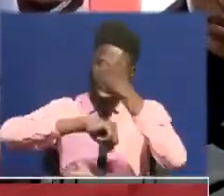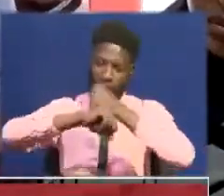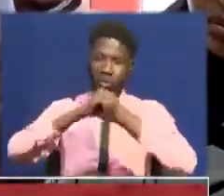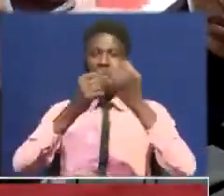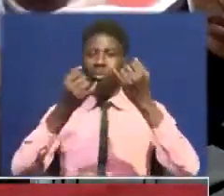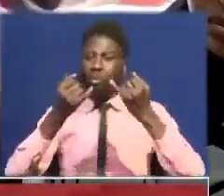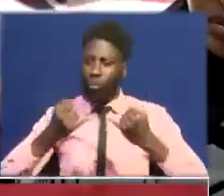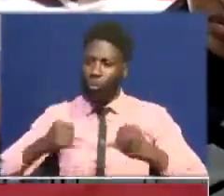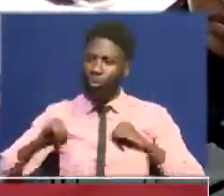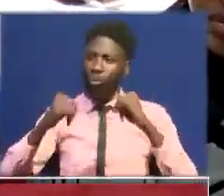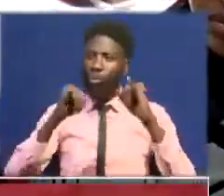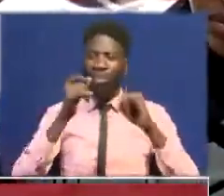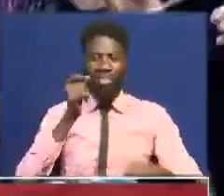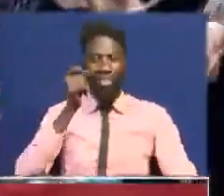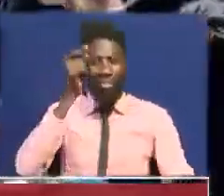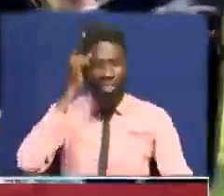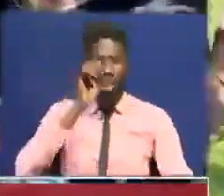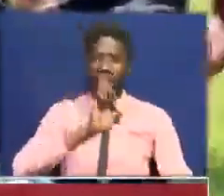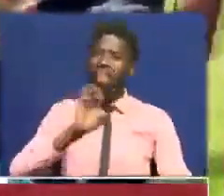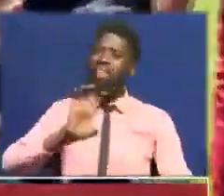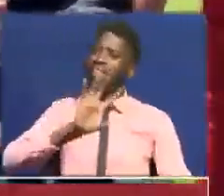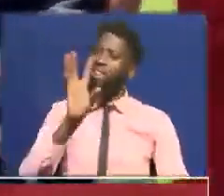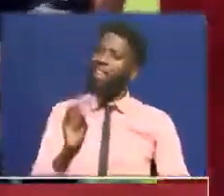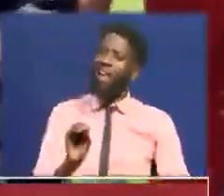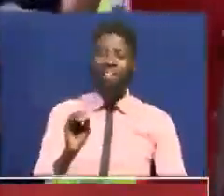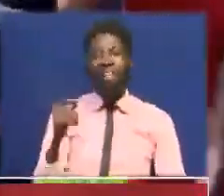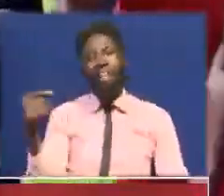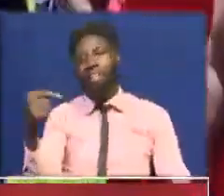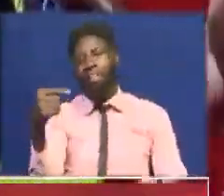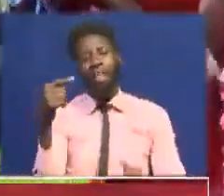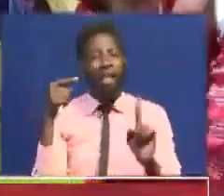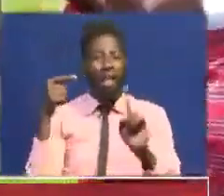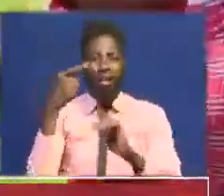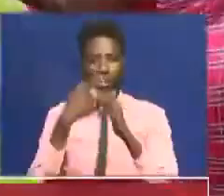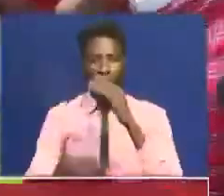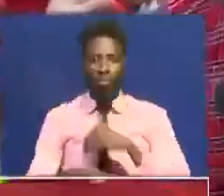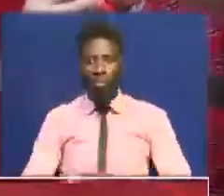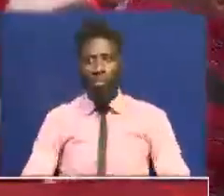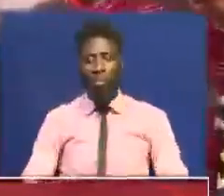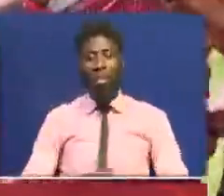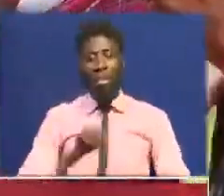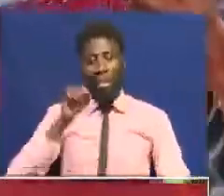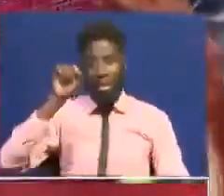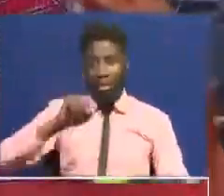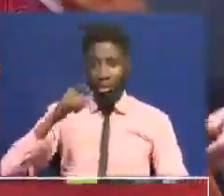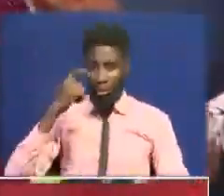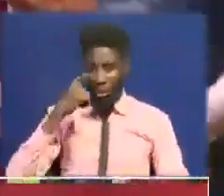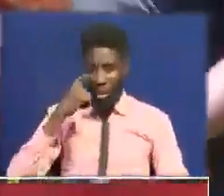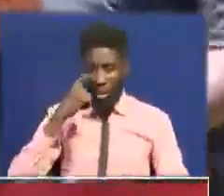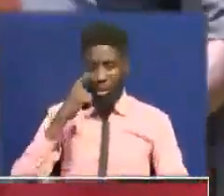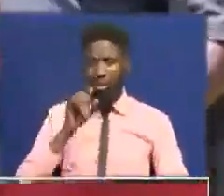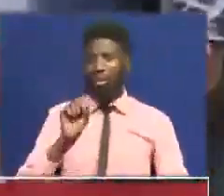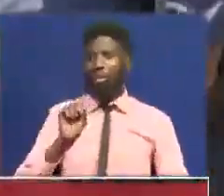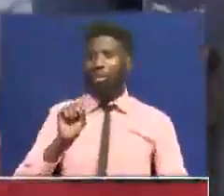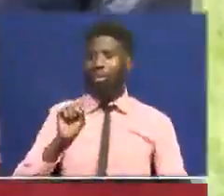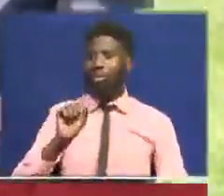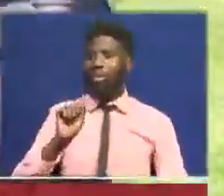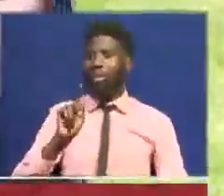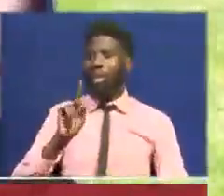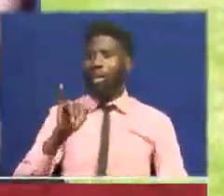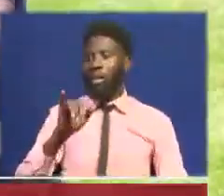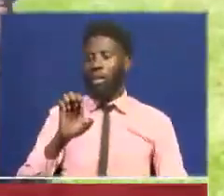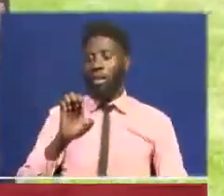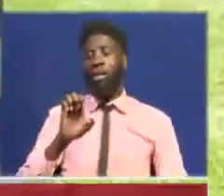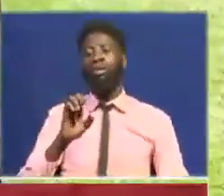out what is East Africa all about. The representatives led by South Sudan's Sakai Deng were speaking in Narok, where